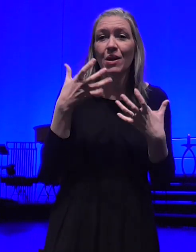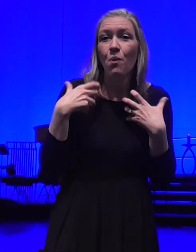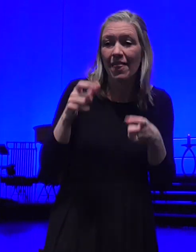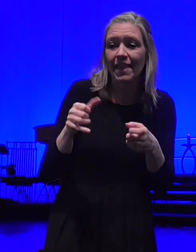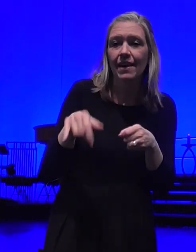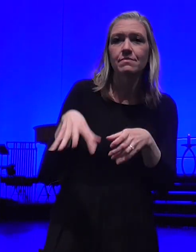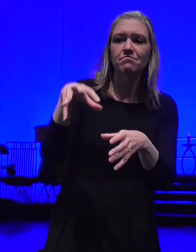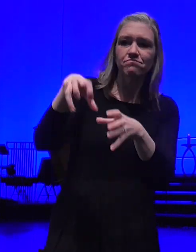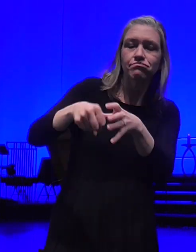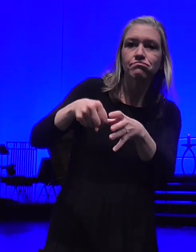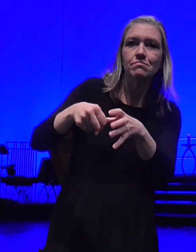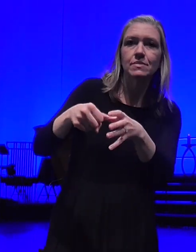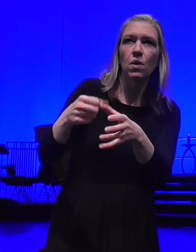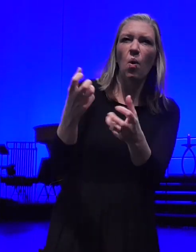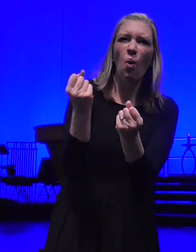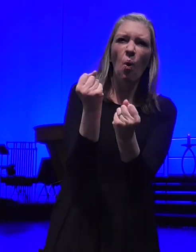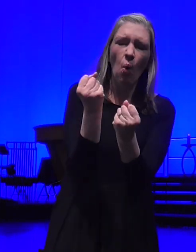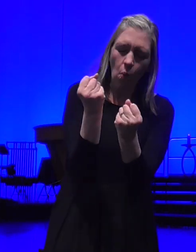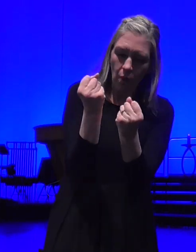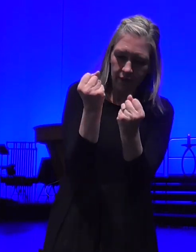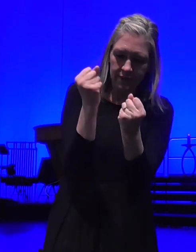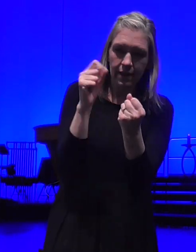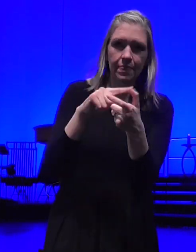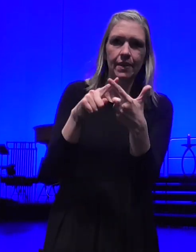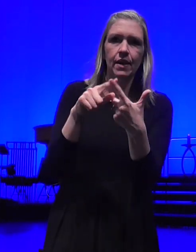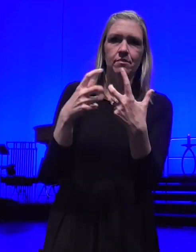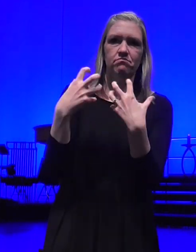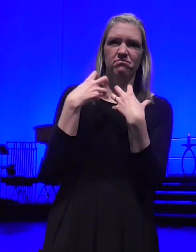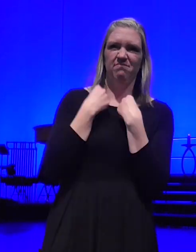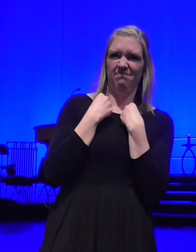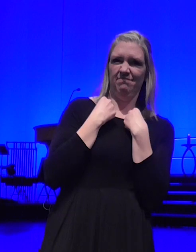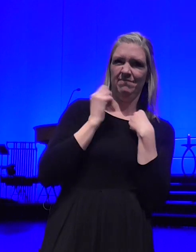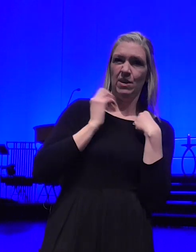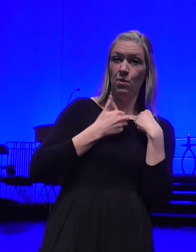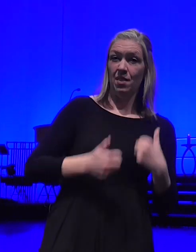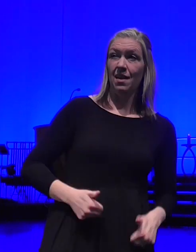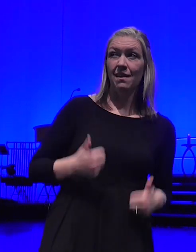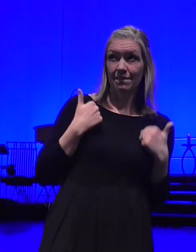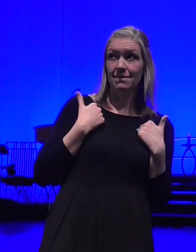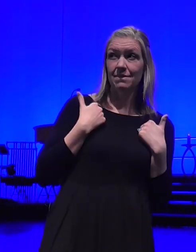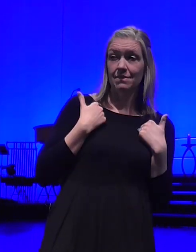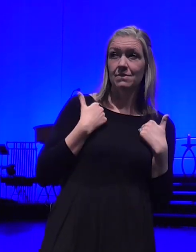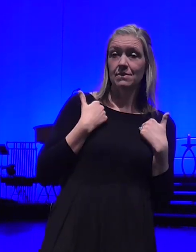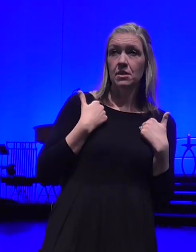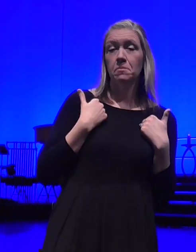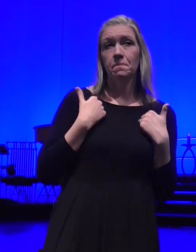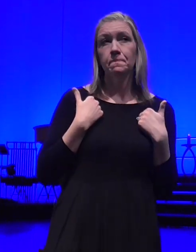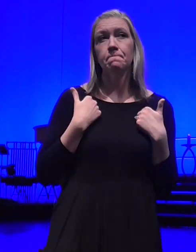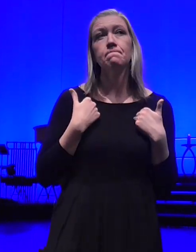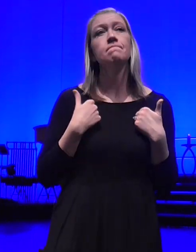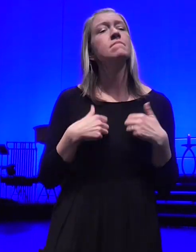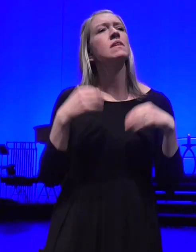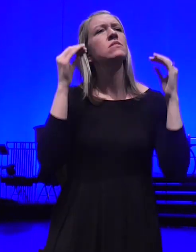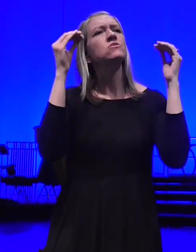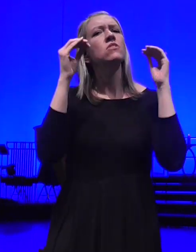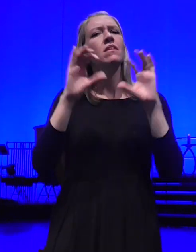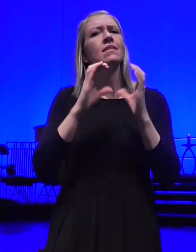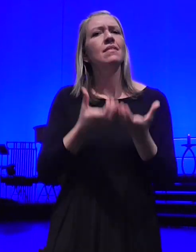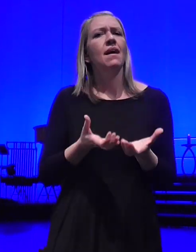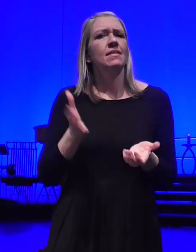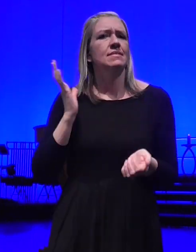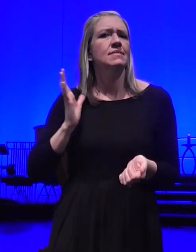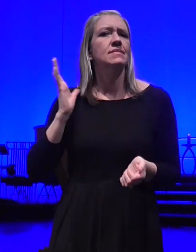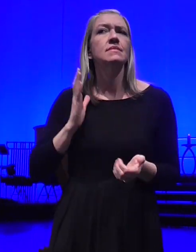tightly that it kind of takes over our life? I taught a class a little while ago, and there's